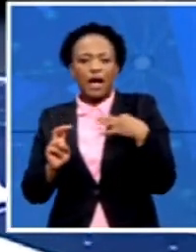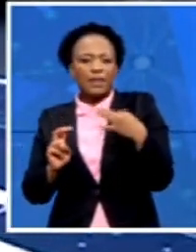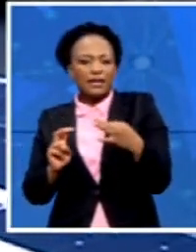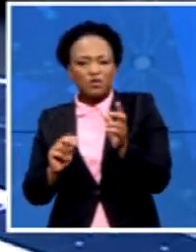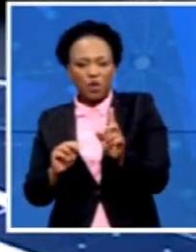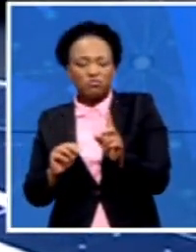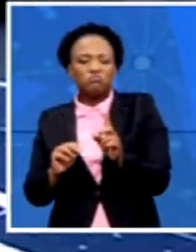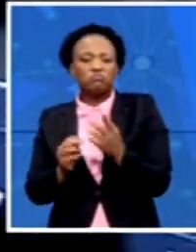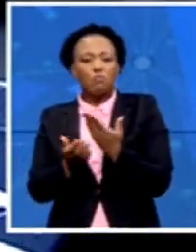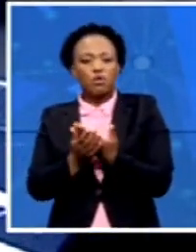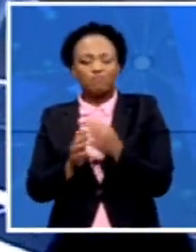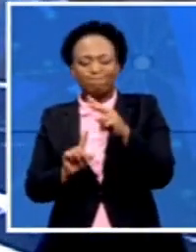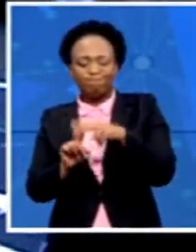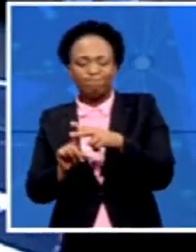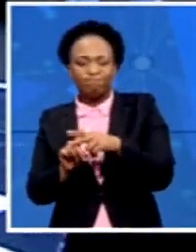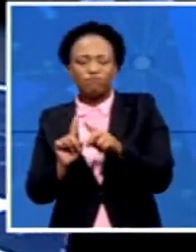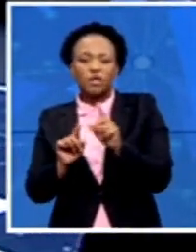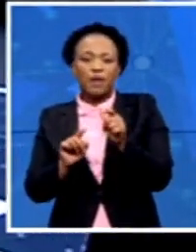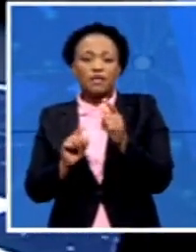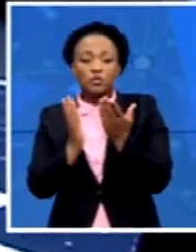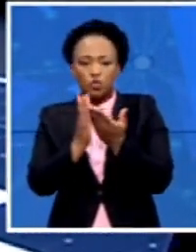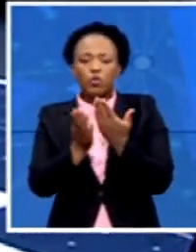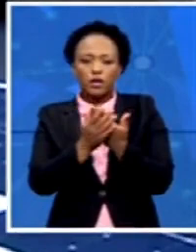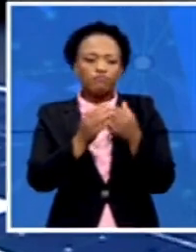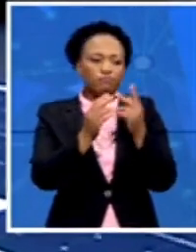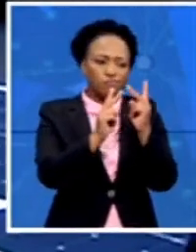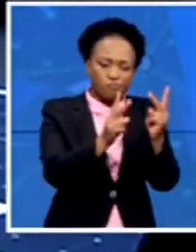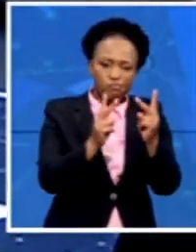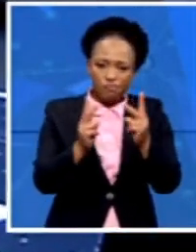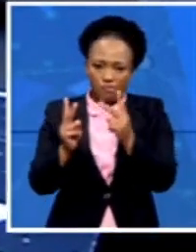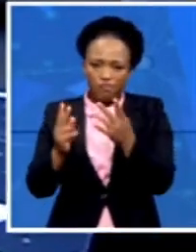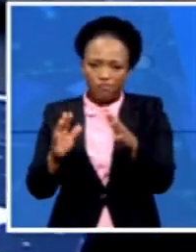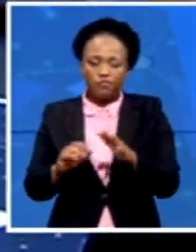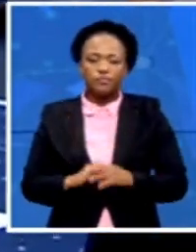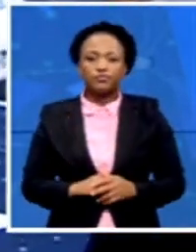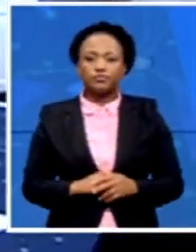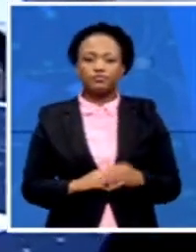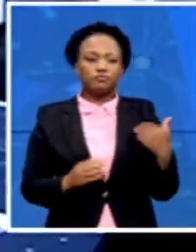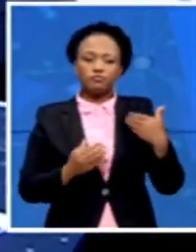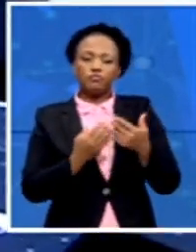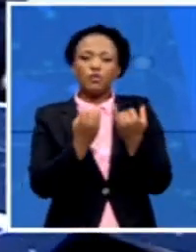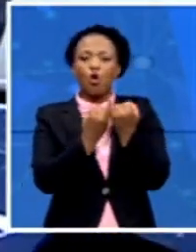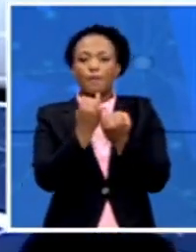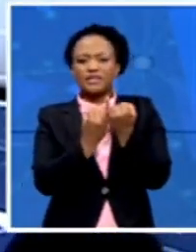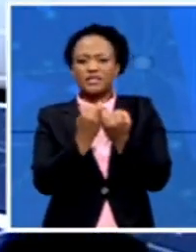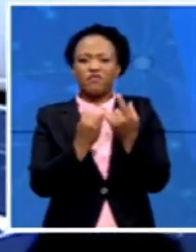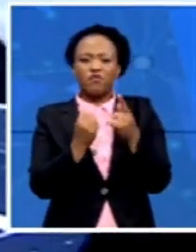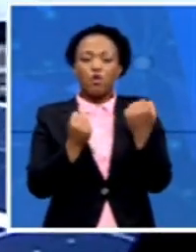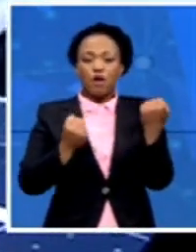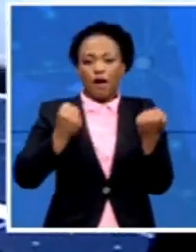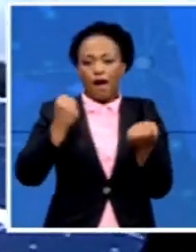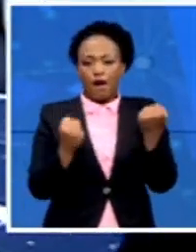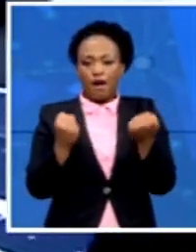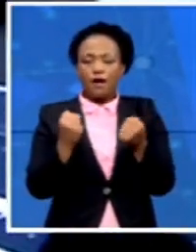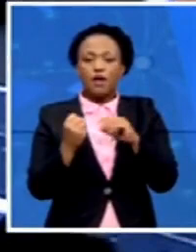other schools on the way too. And we understand there hasn't been that competition of inventing these cars, so you guys are still ranking number one. How does that make you feel, and